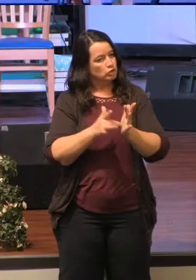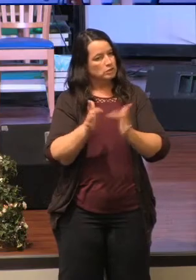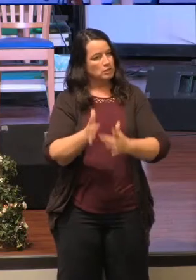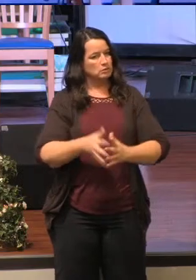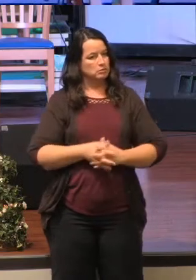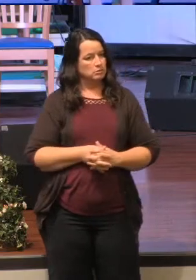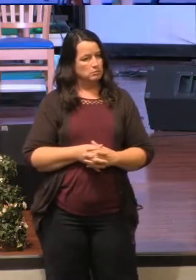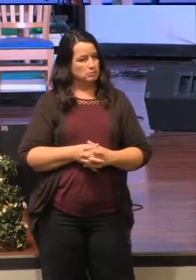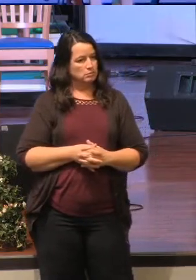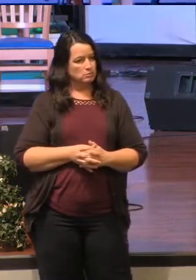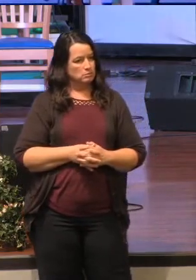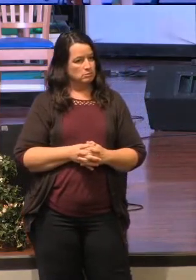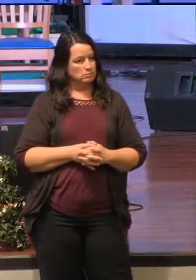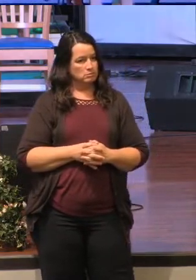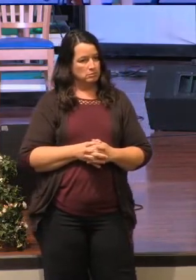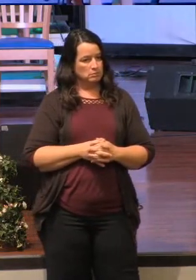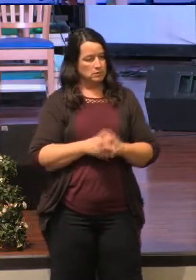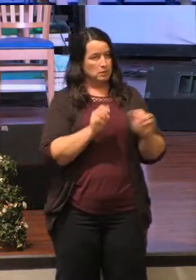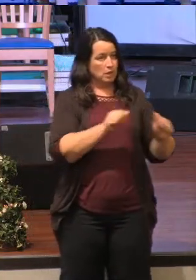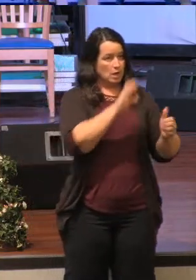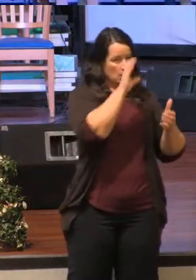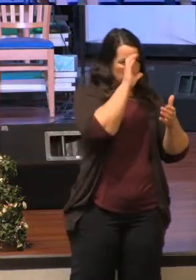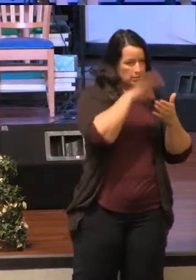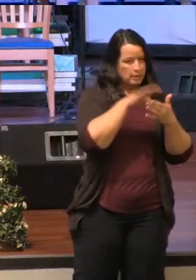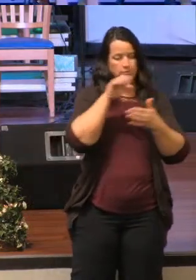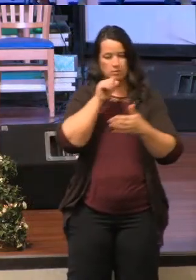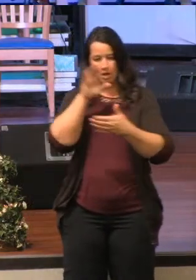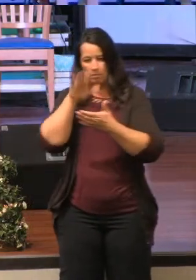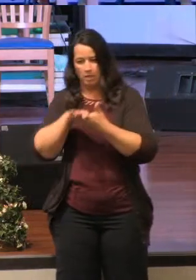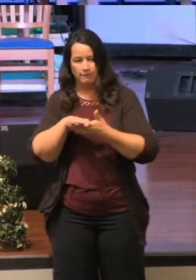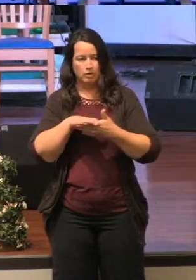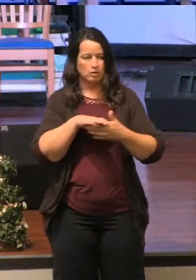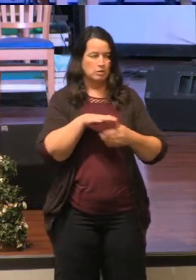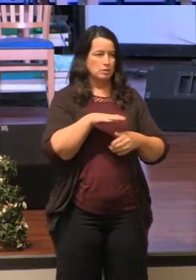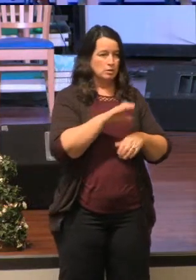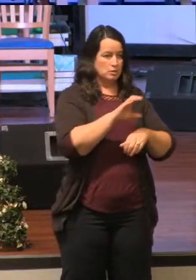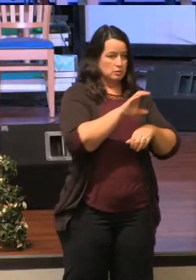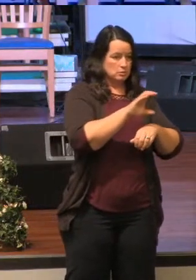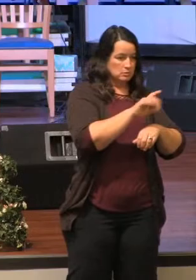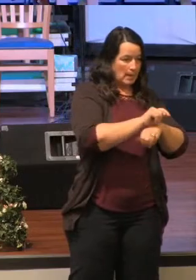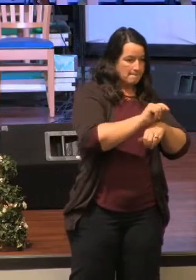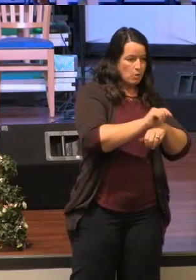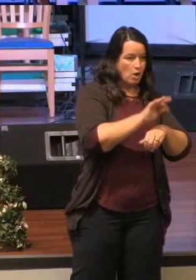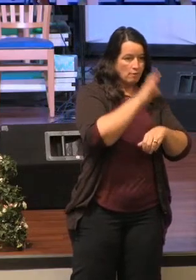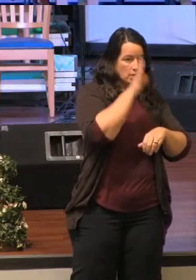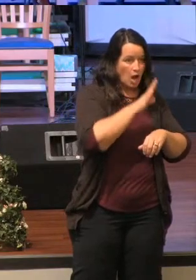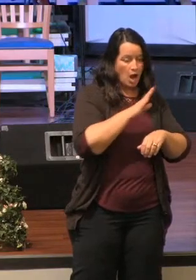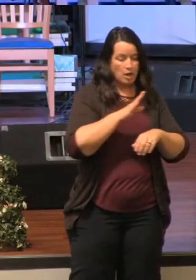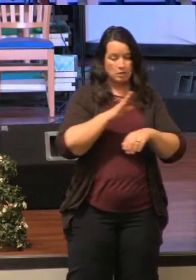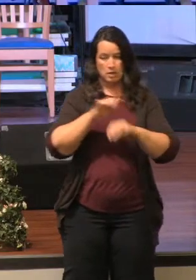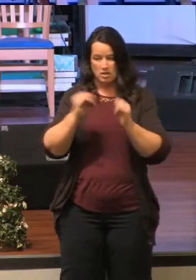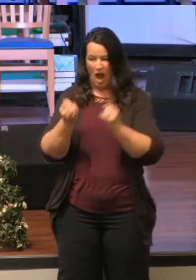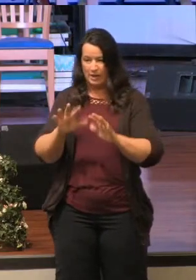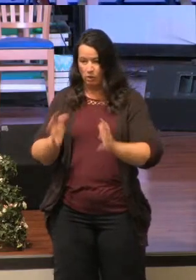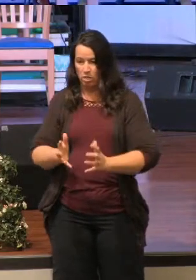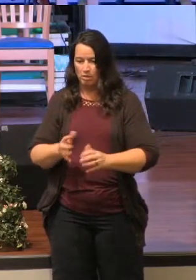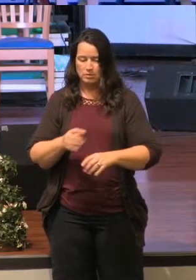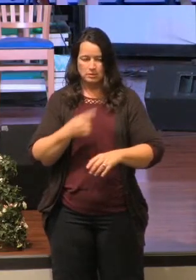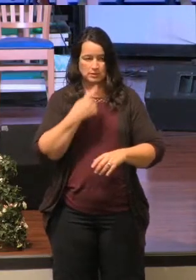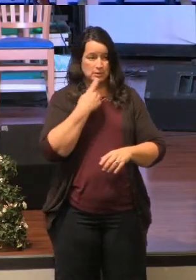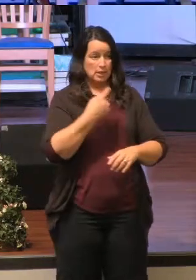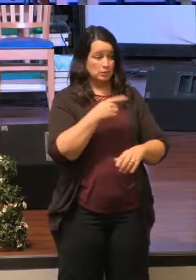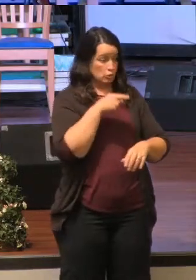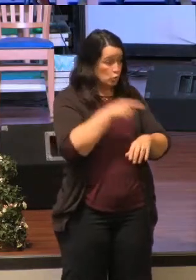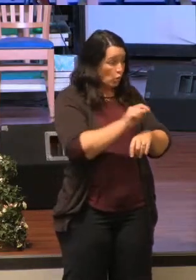God? What part has a believer with an unbeliever? Or what agreement has the temple of God with idols? For you are the temple of the living God, as he has said, I will dwell in